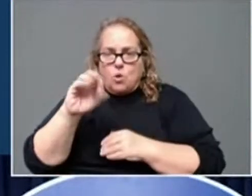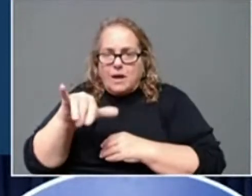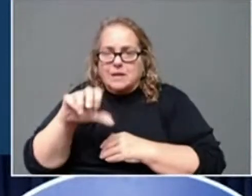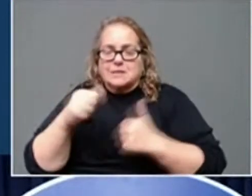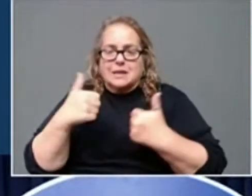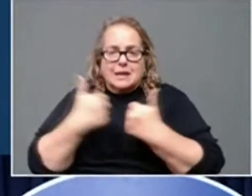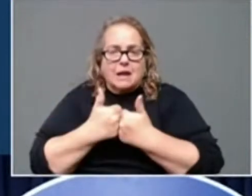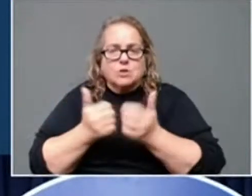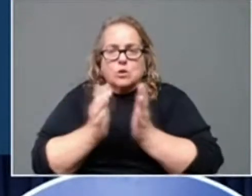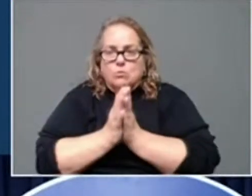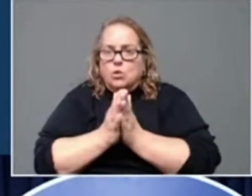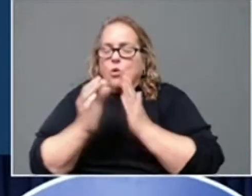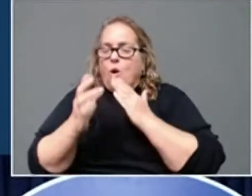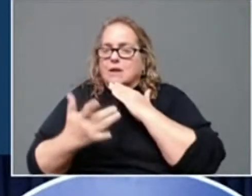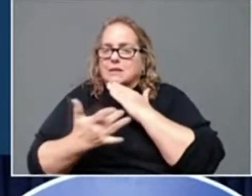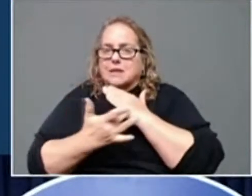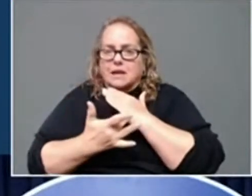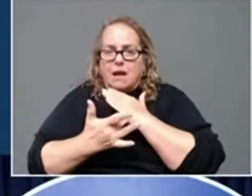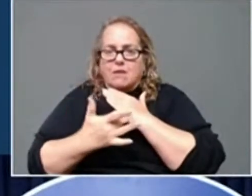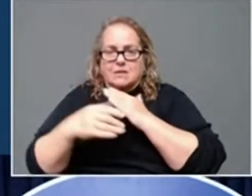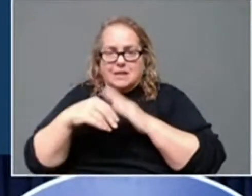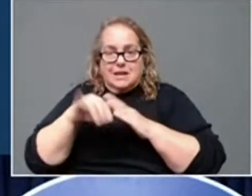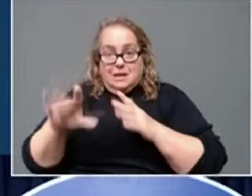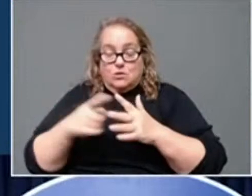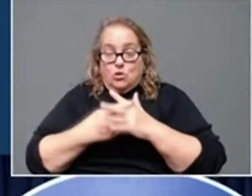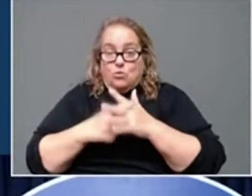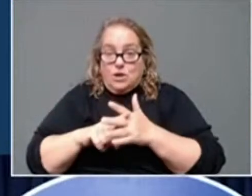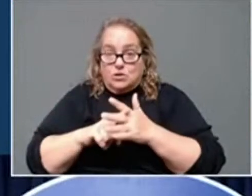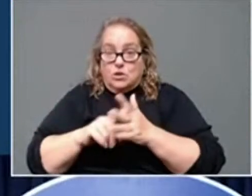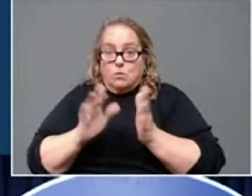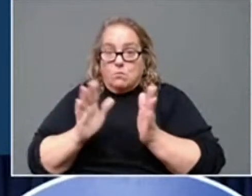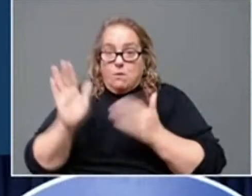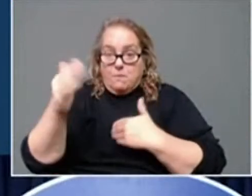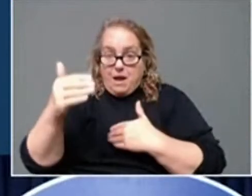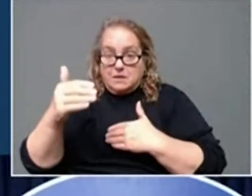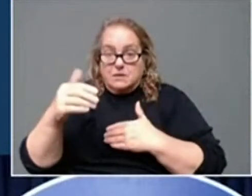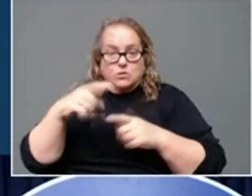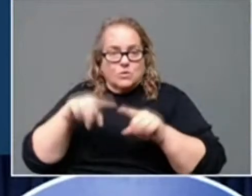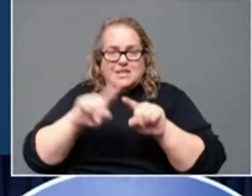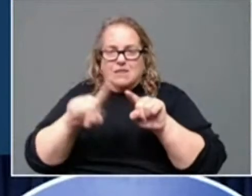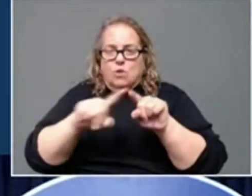or technology in its original packaging to a number of locations across the state.